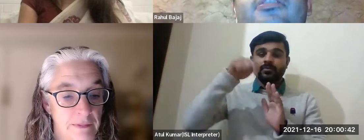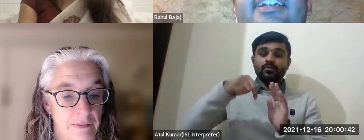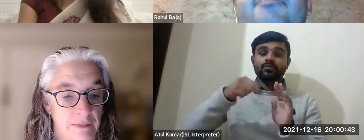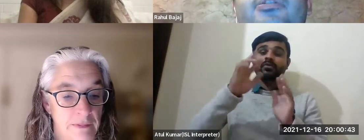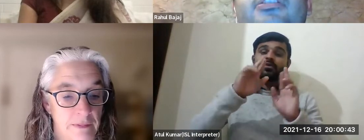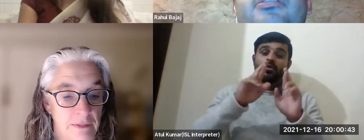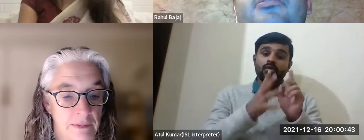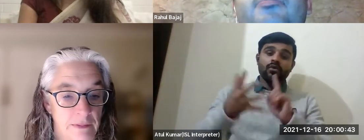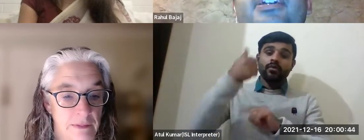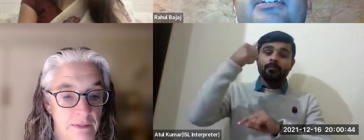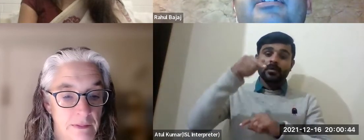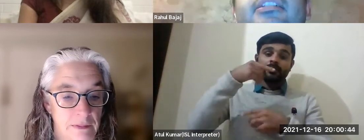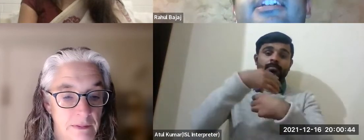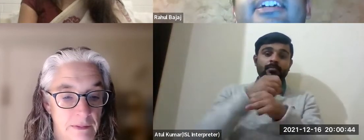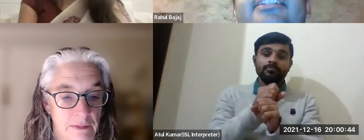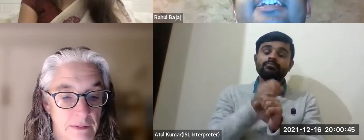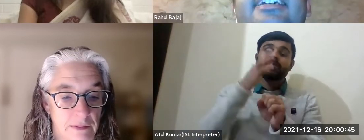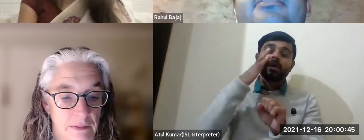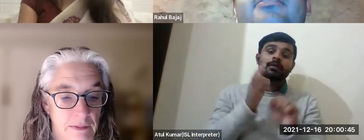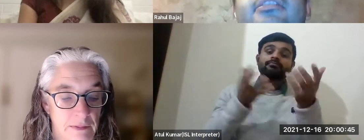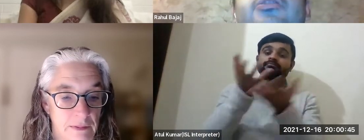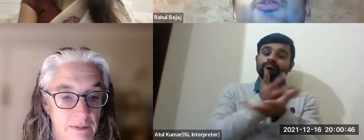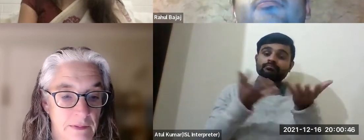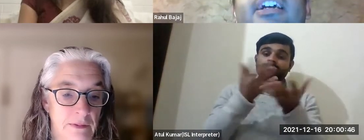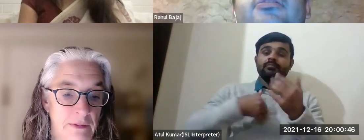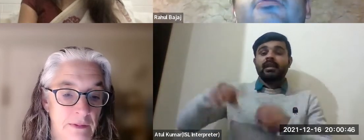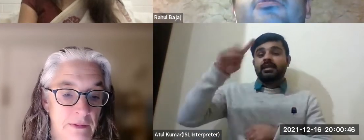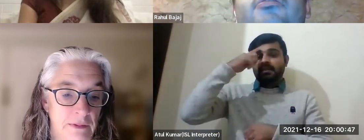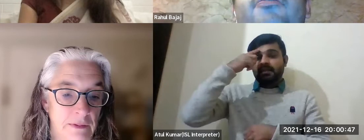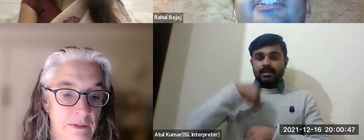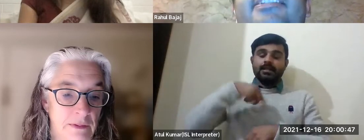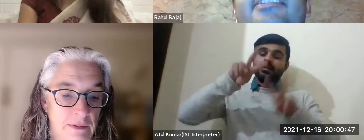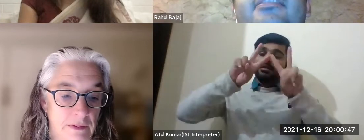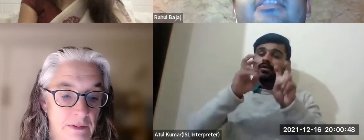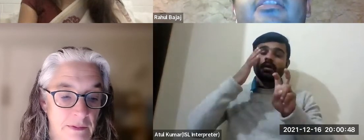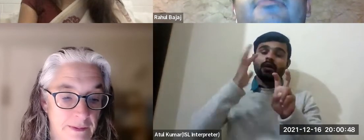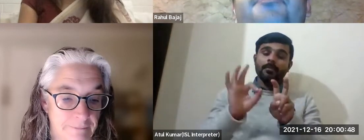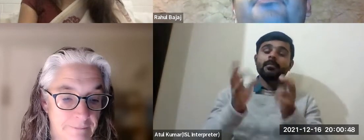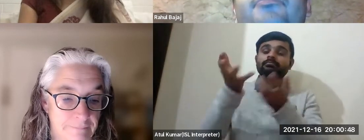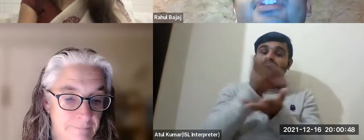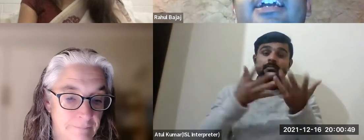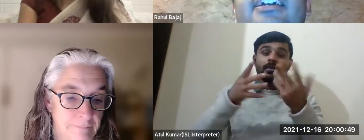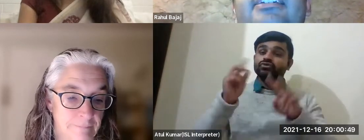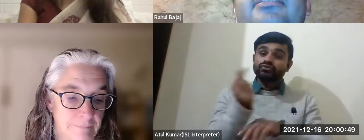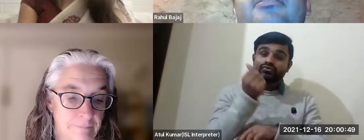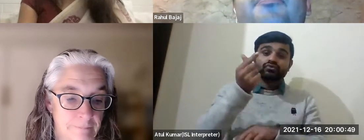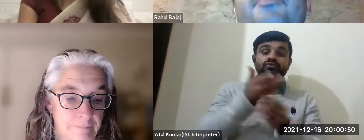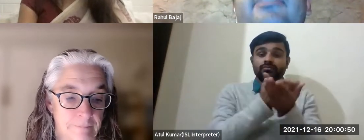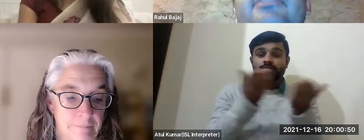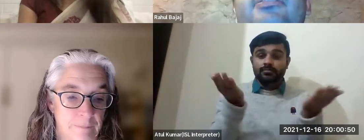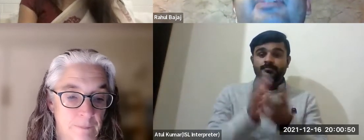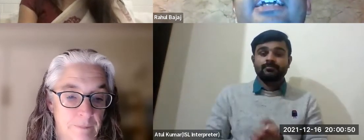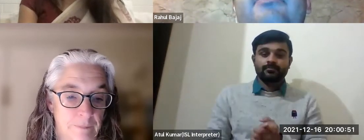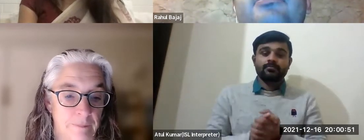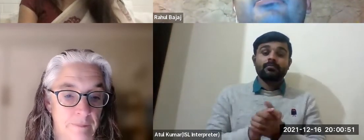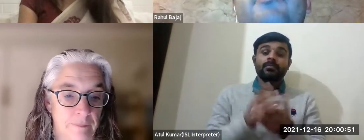a really important topic that I think should matter to all of us. And